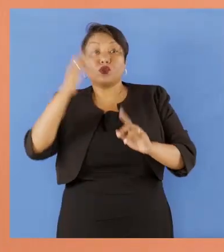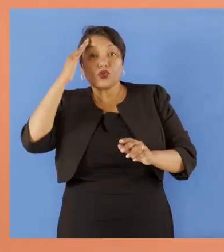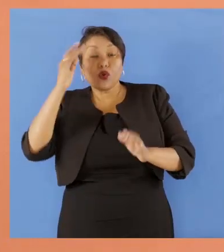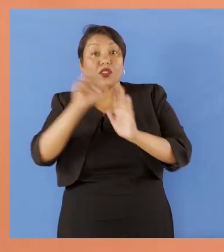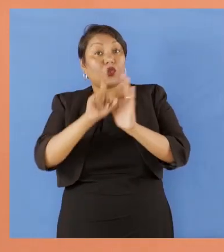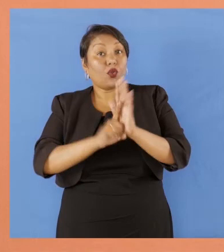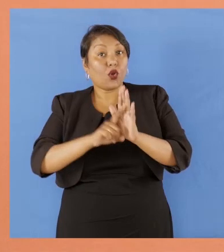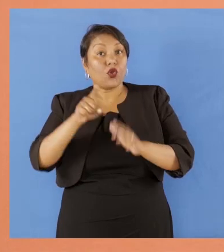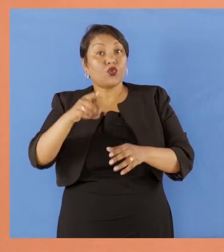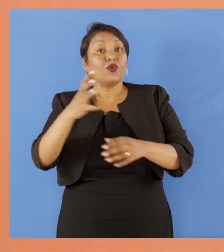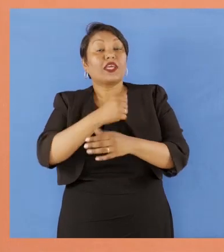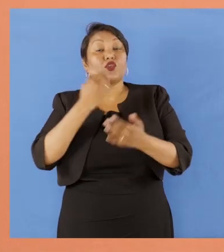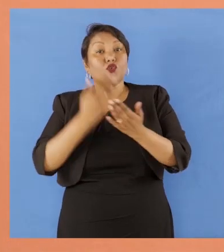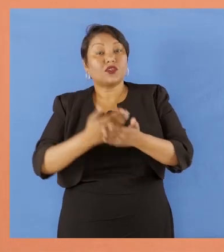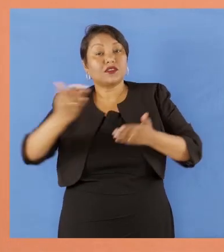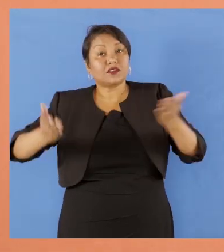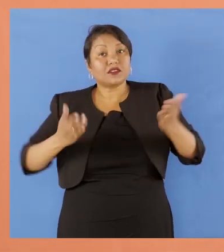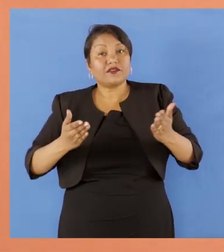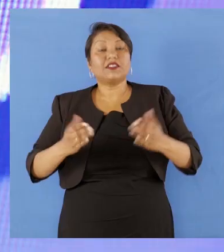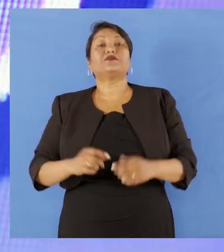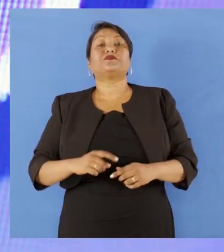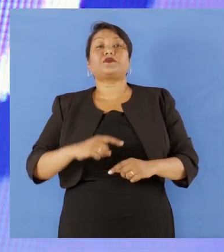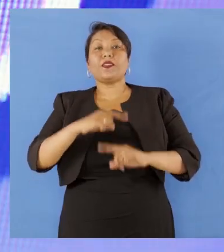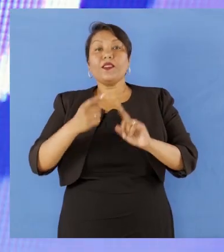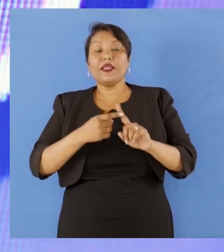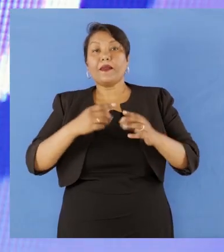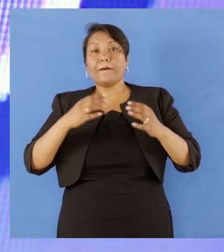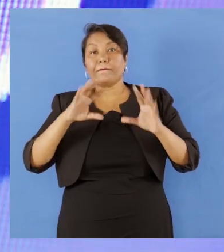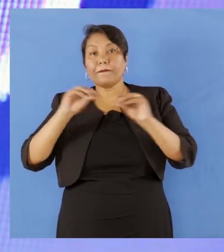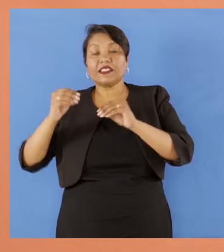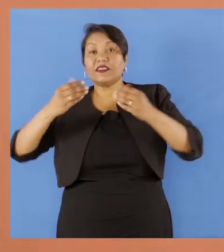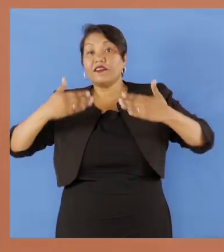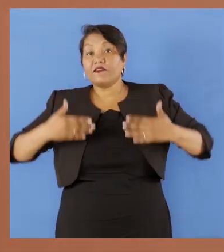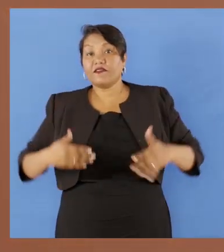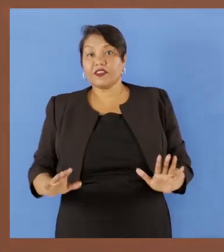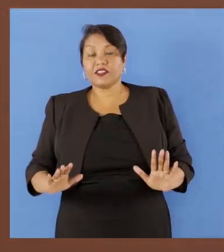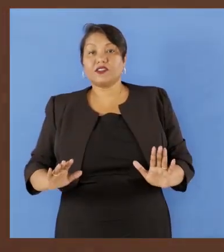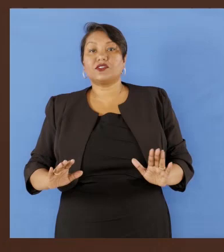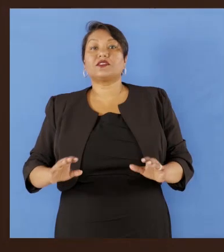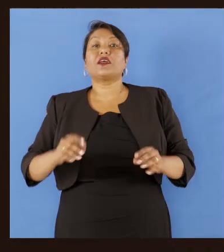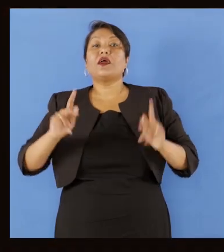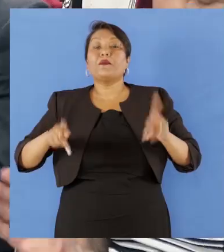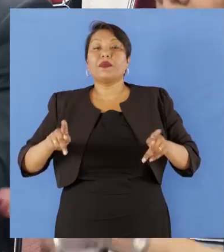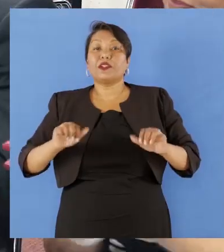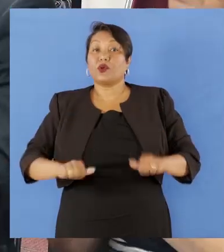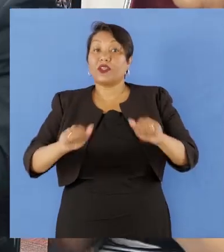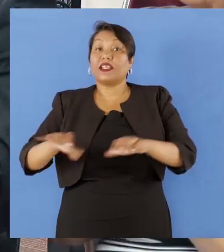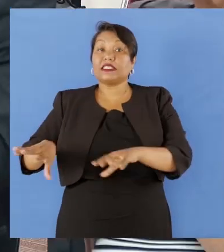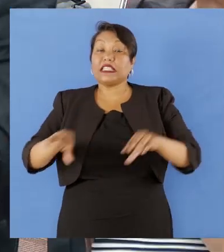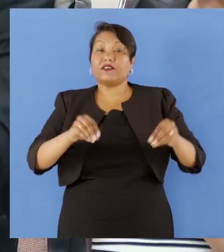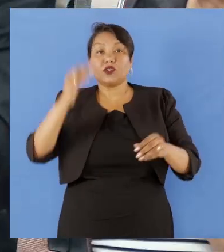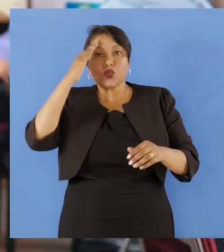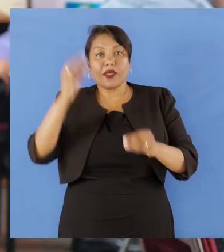and I always went in and had to argue and get the drink. So when you know your legislation, you'll get your service. As the